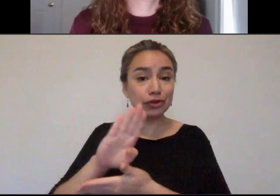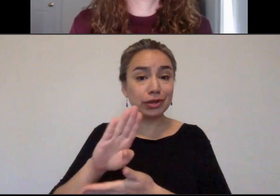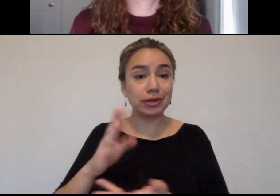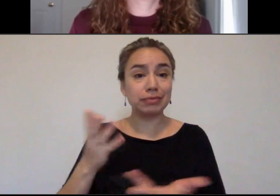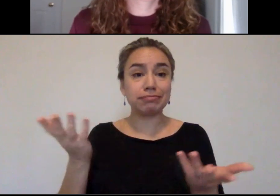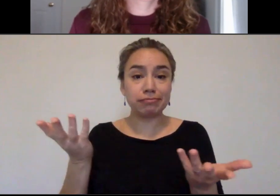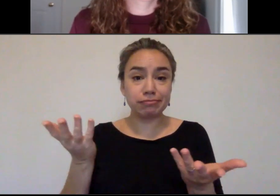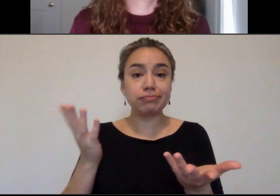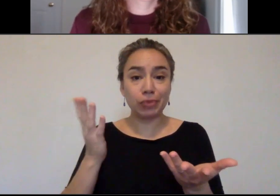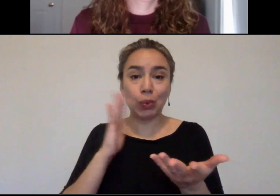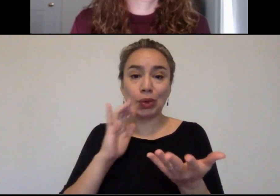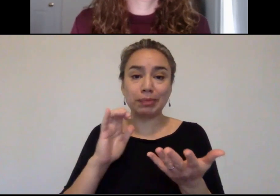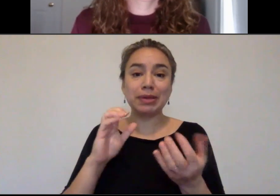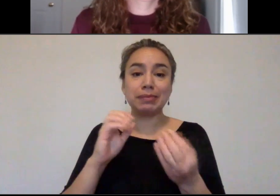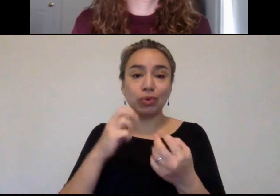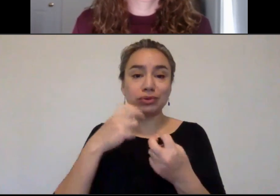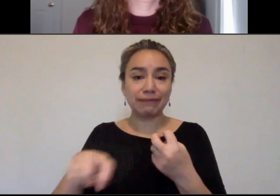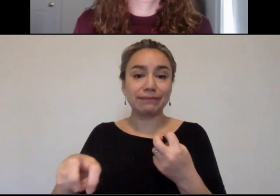it's going to be a tougher